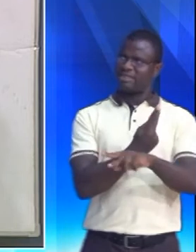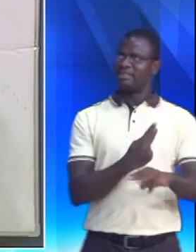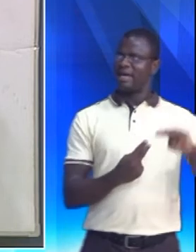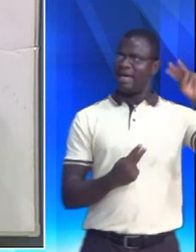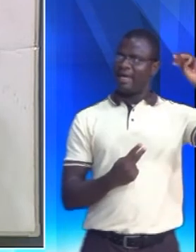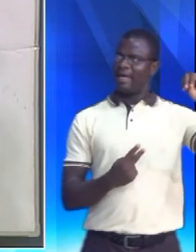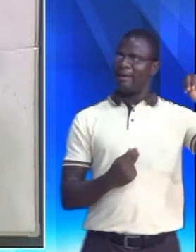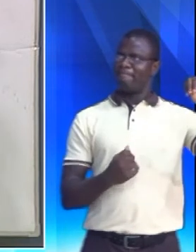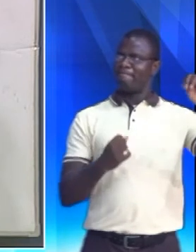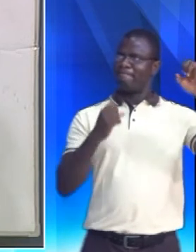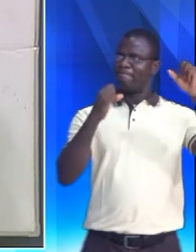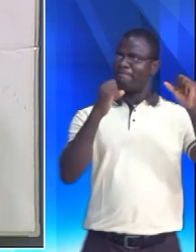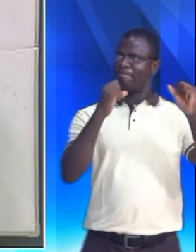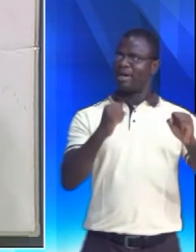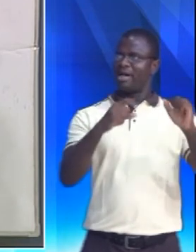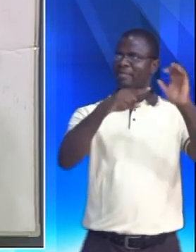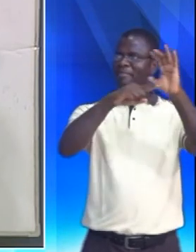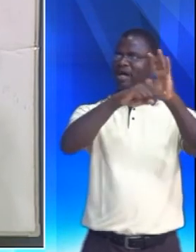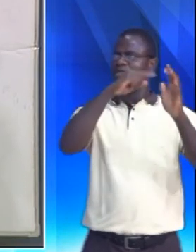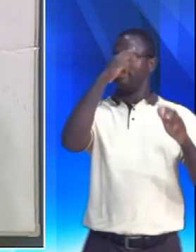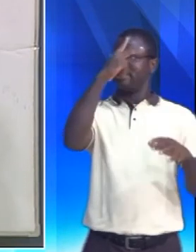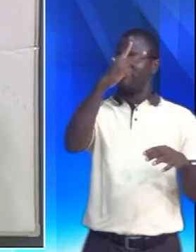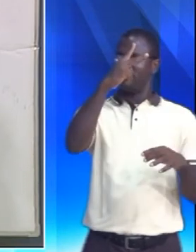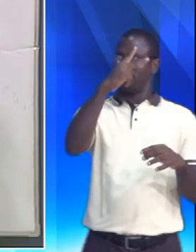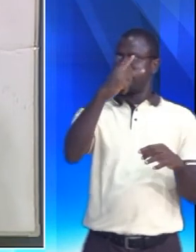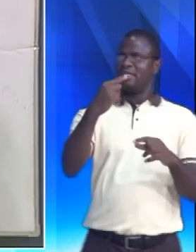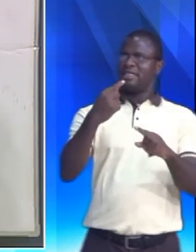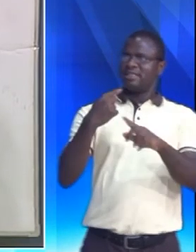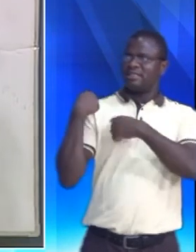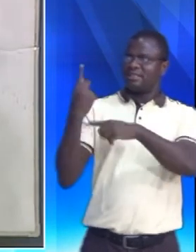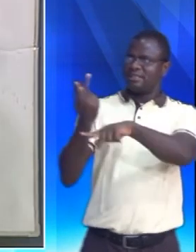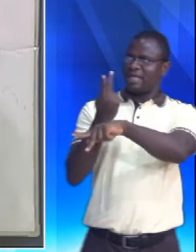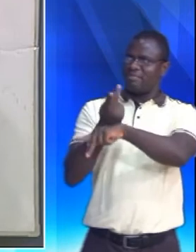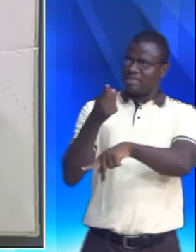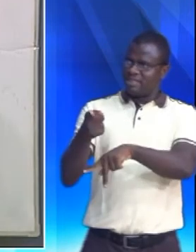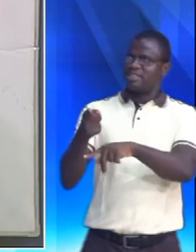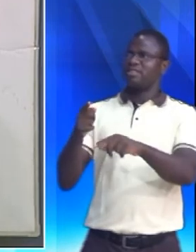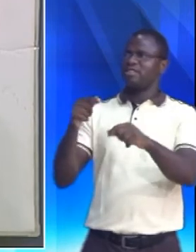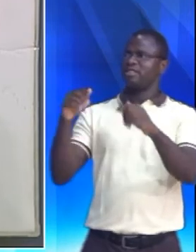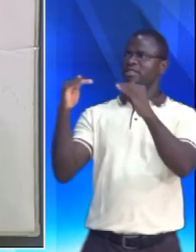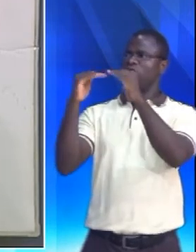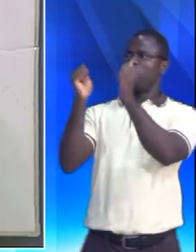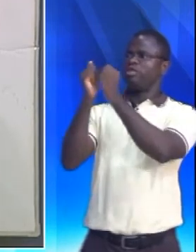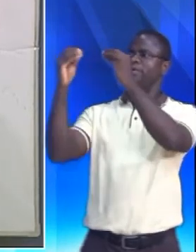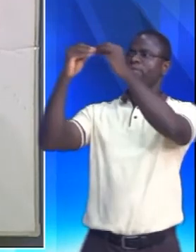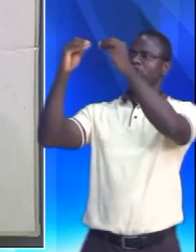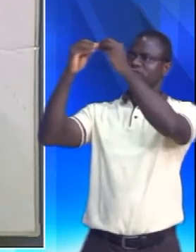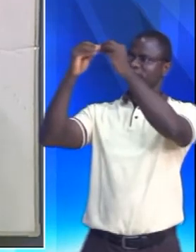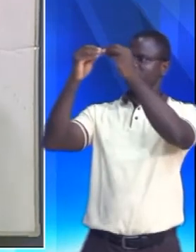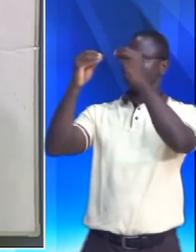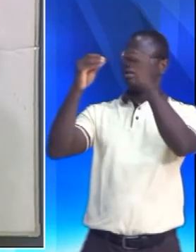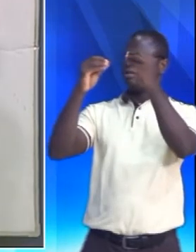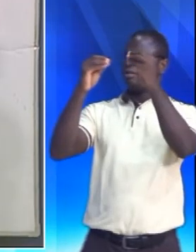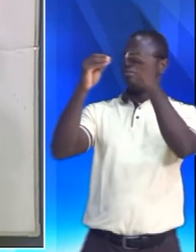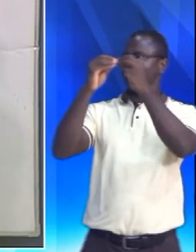by 2. Then you also multiply it by m. Since m are the common bases,